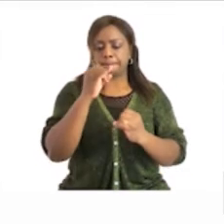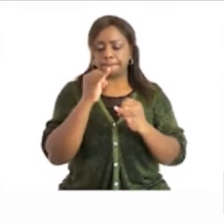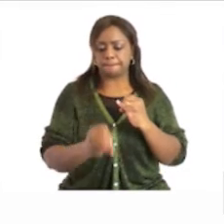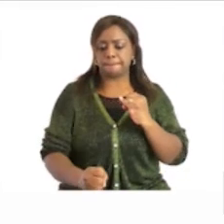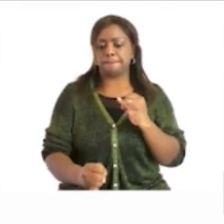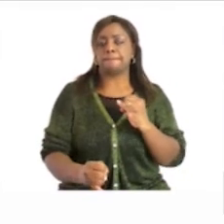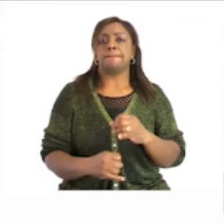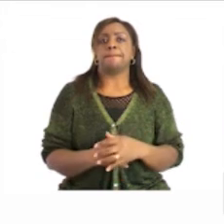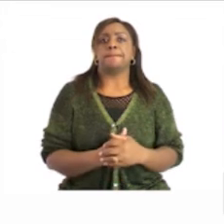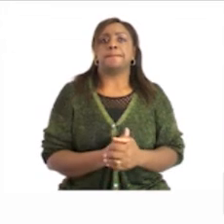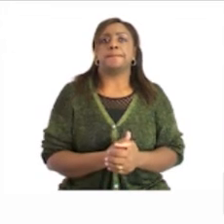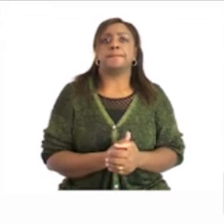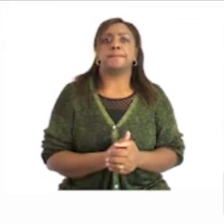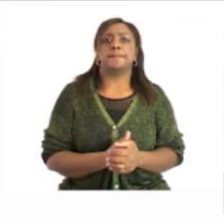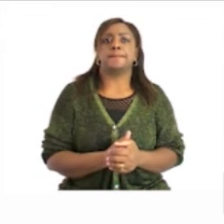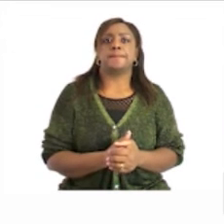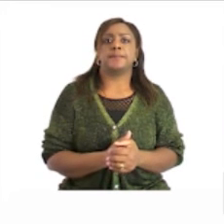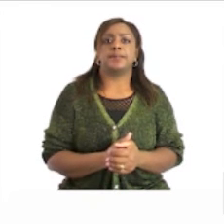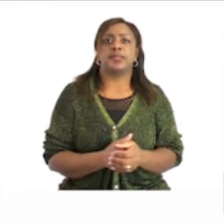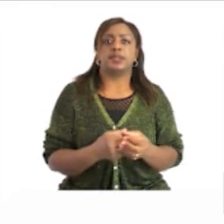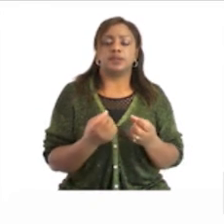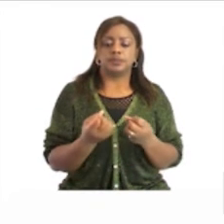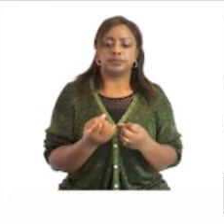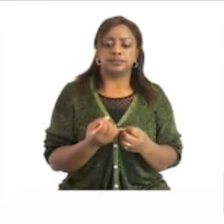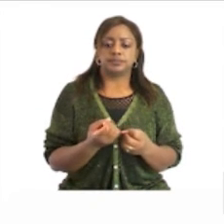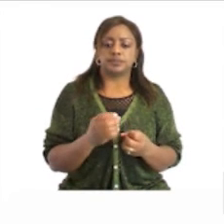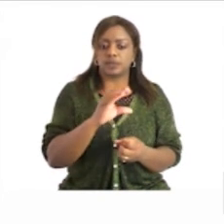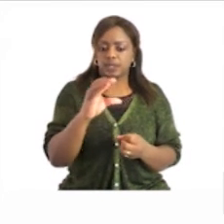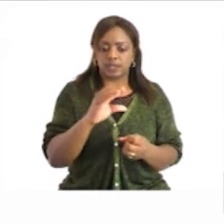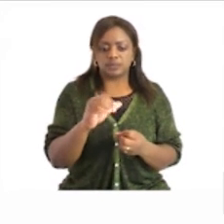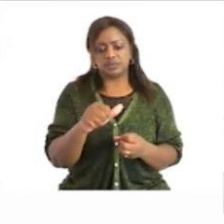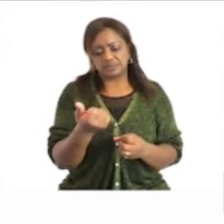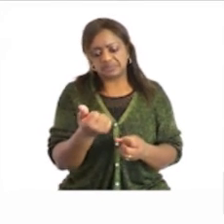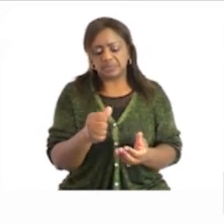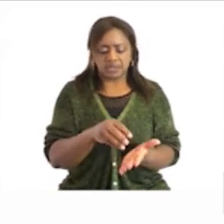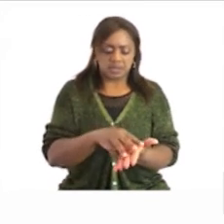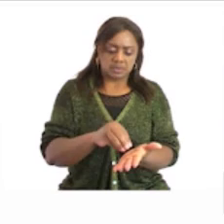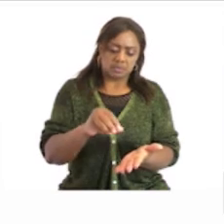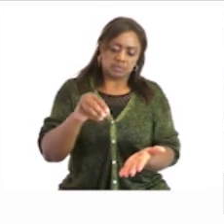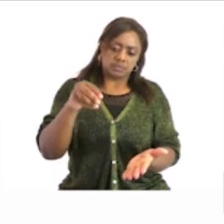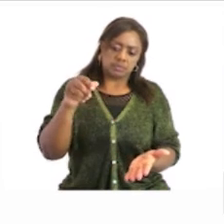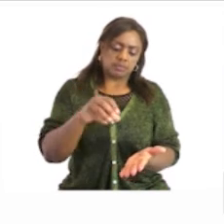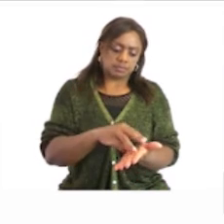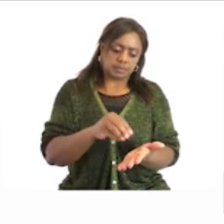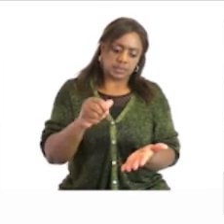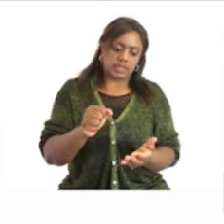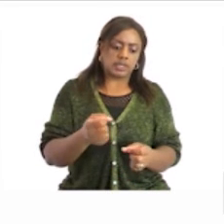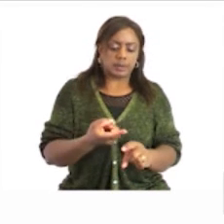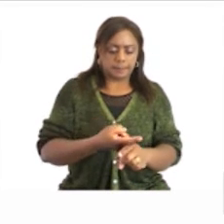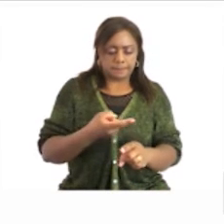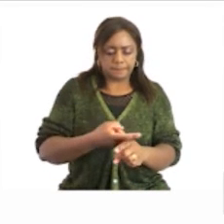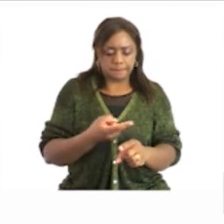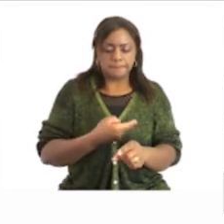complex carbohydrates. We get it from starches, from foods such as corn, potatoes, and